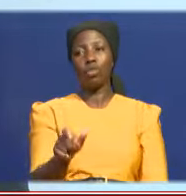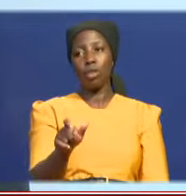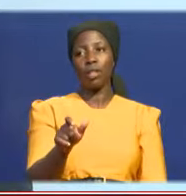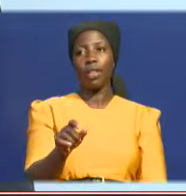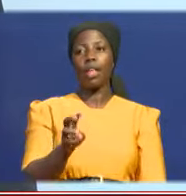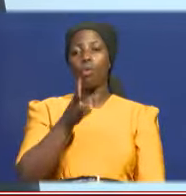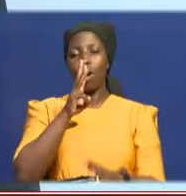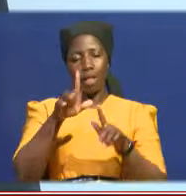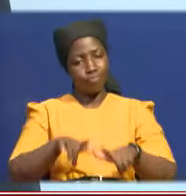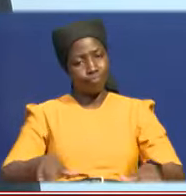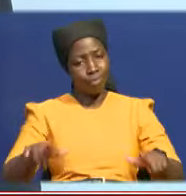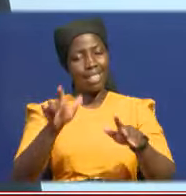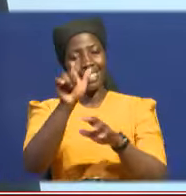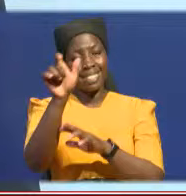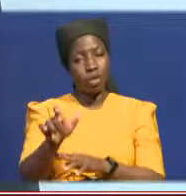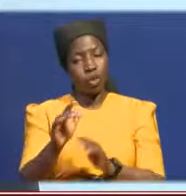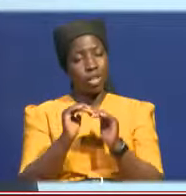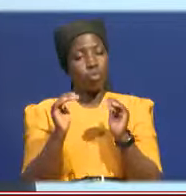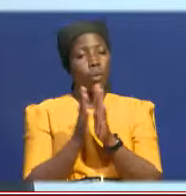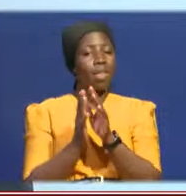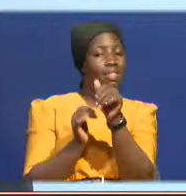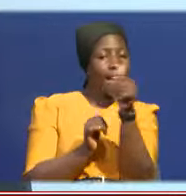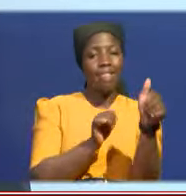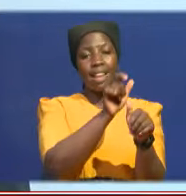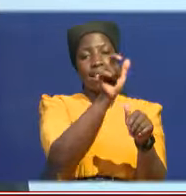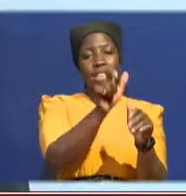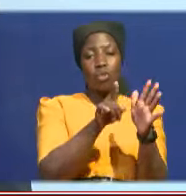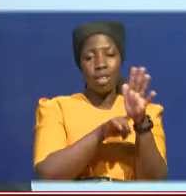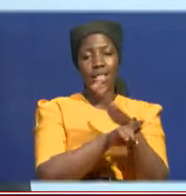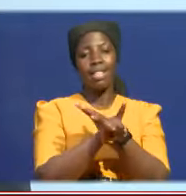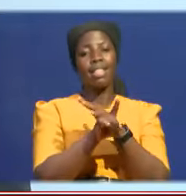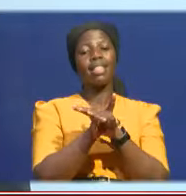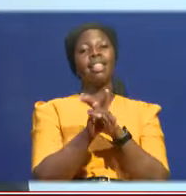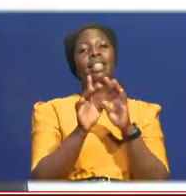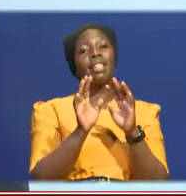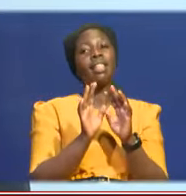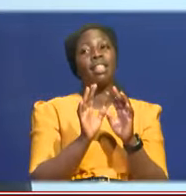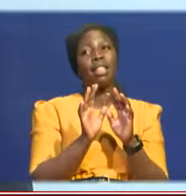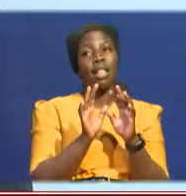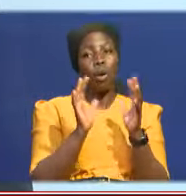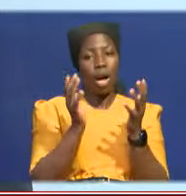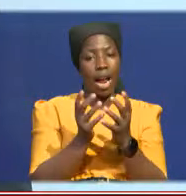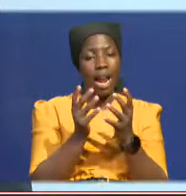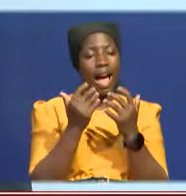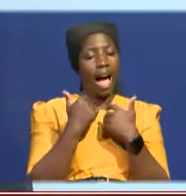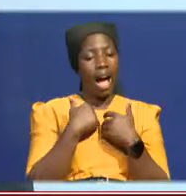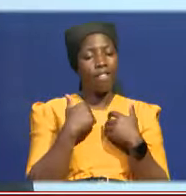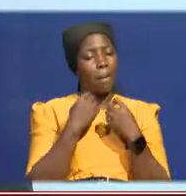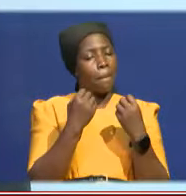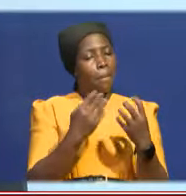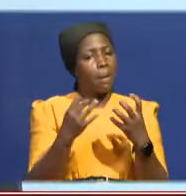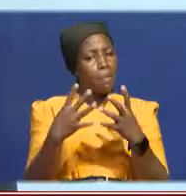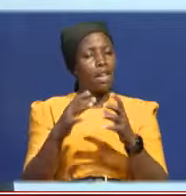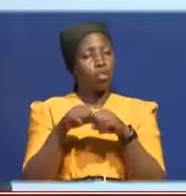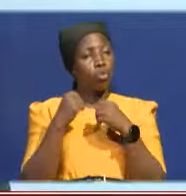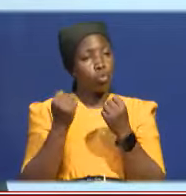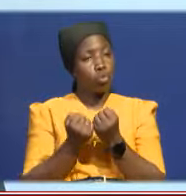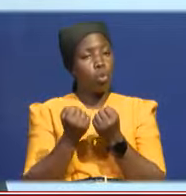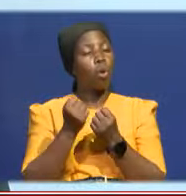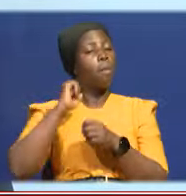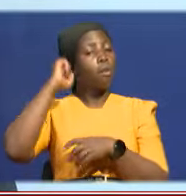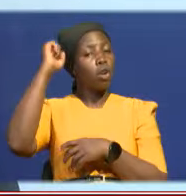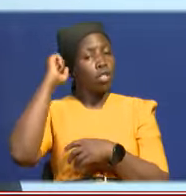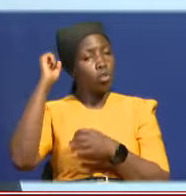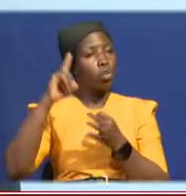like other regions in the continent, are faced with myriad of socio-political, economic,